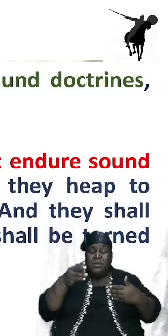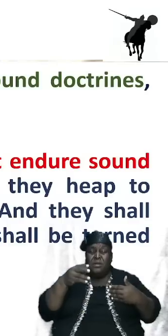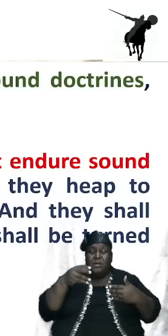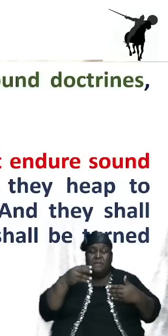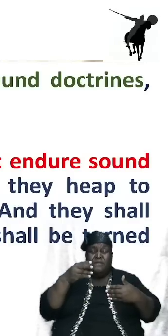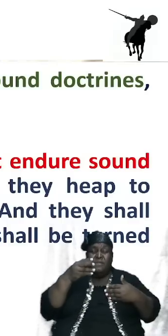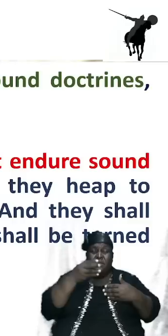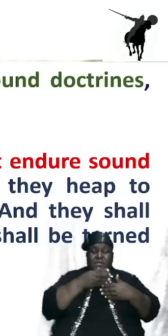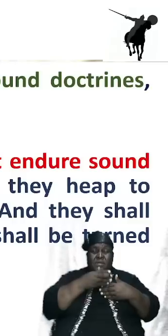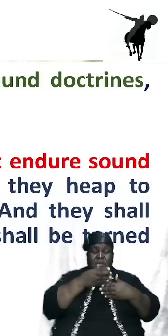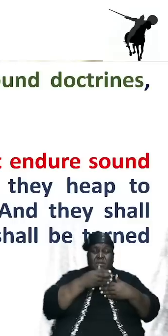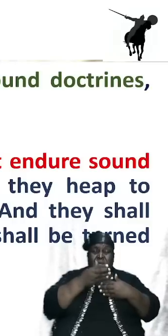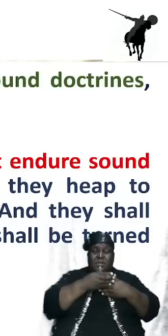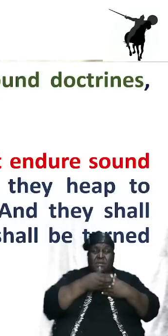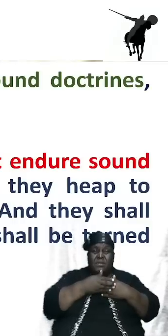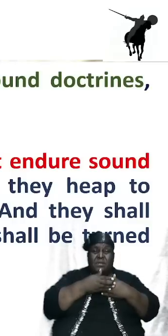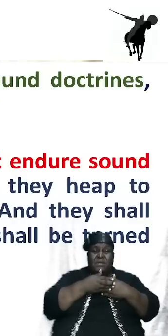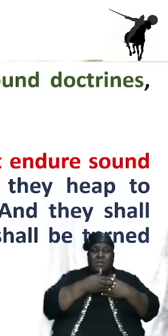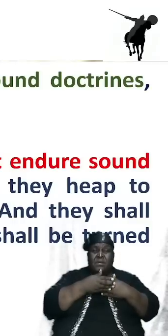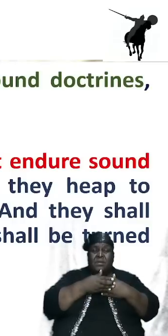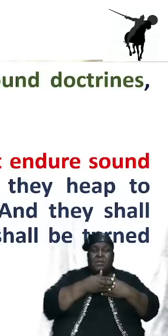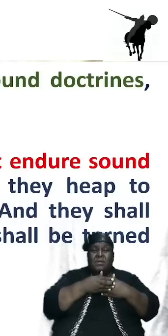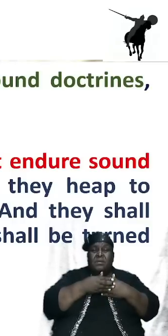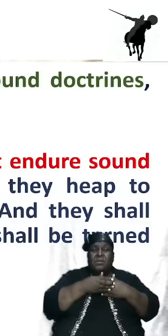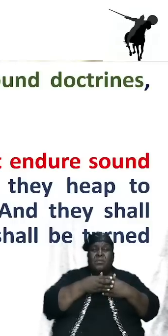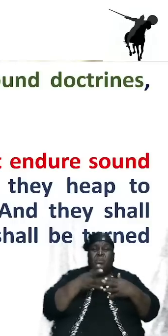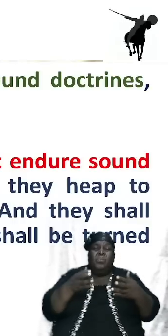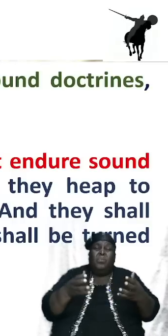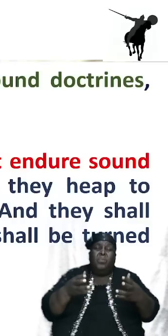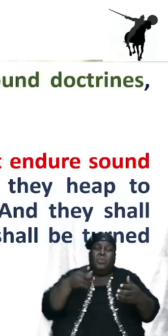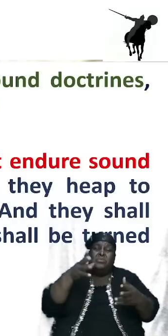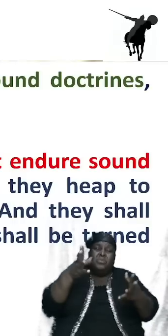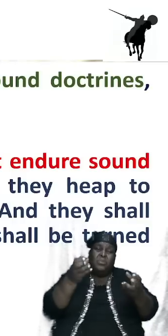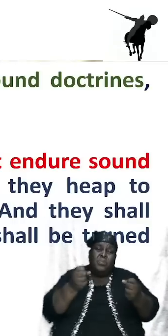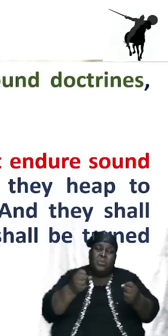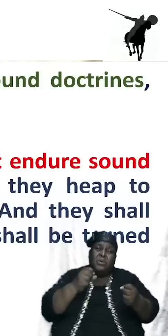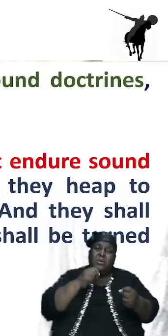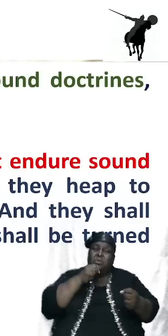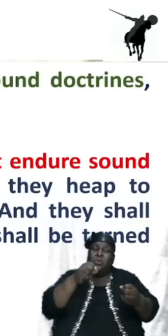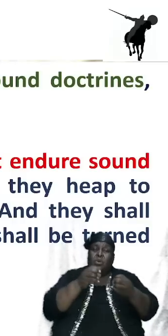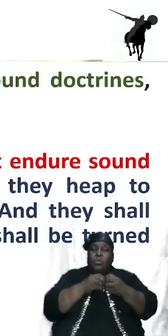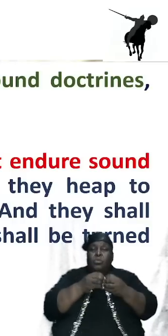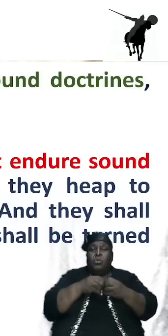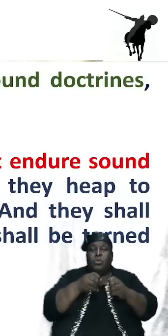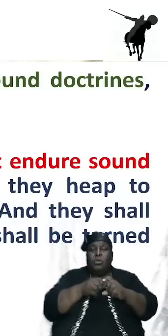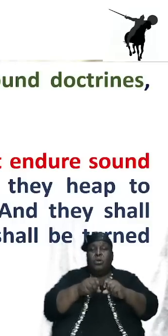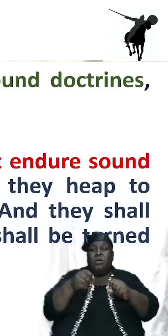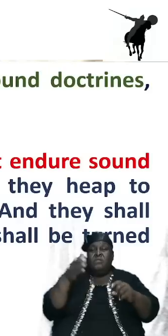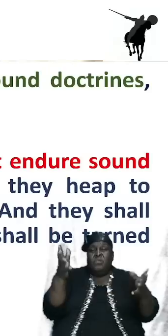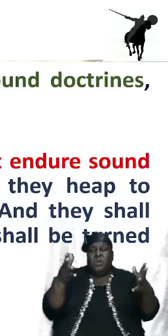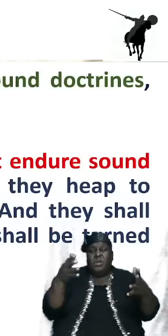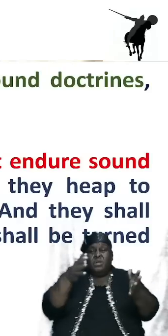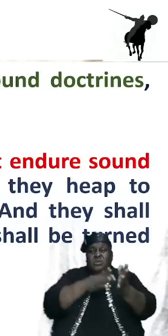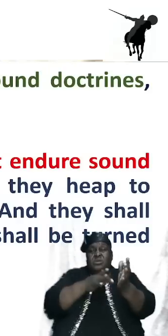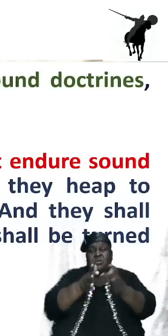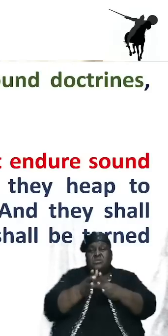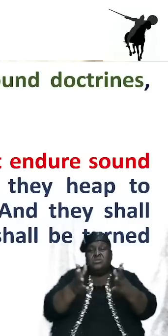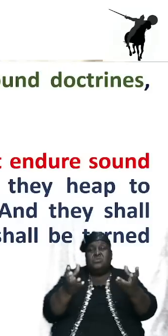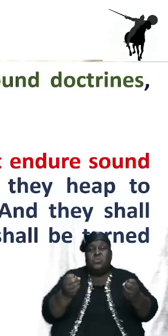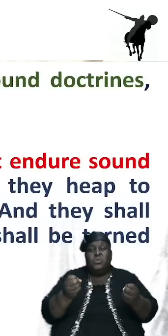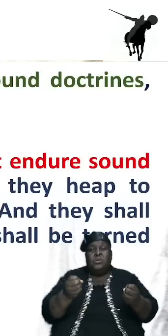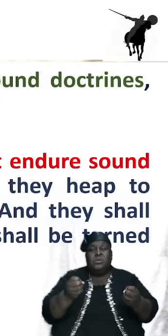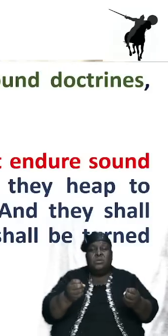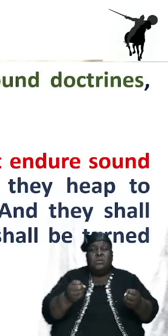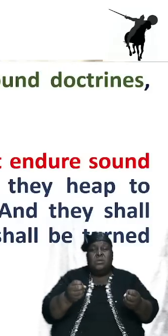you want. Amen. And no longer what Jesus wants. If you look at how the men in scriptures operated.